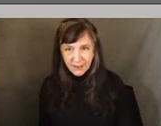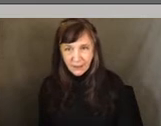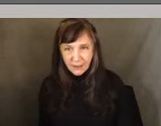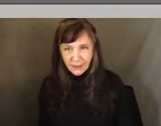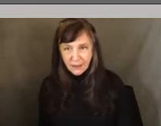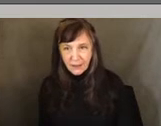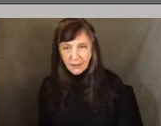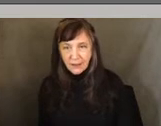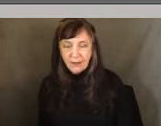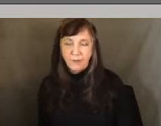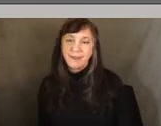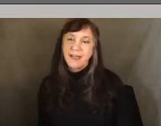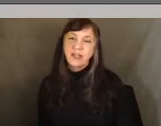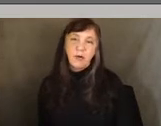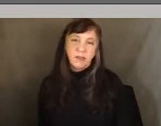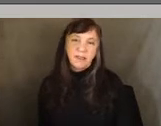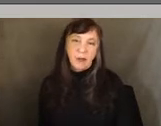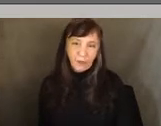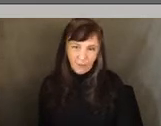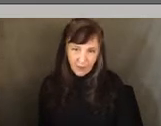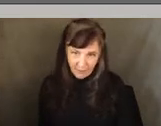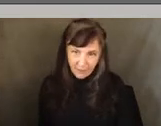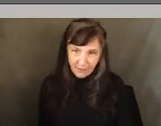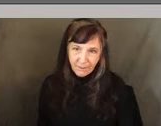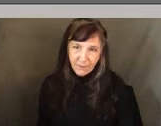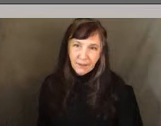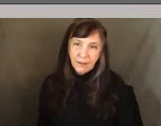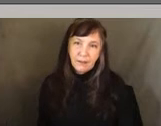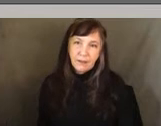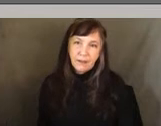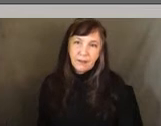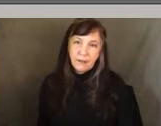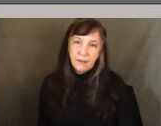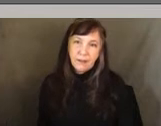in the city. It was actually an hour south of here.